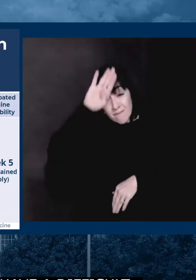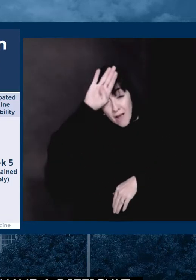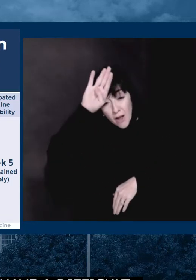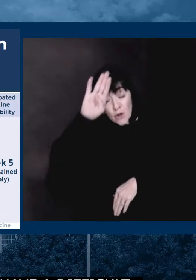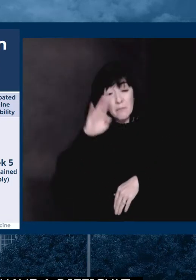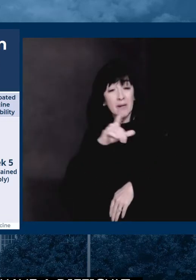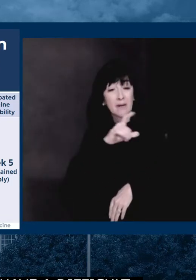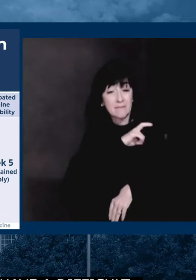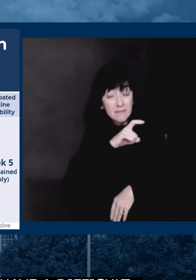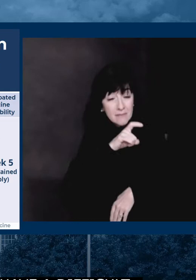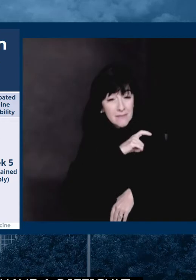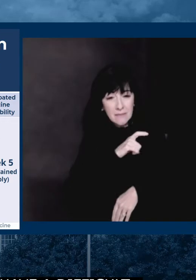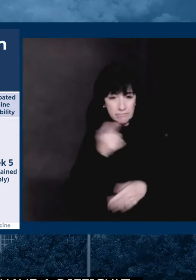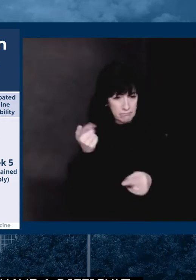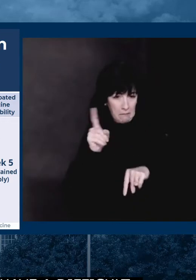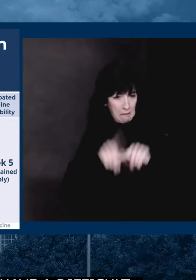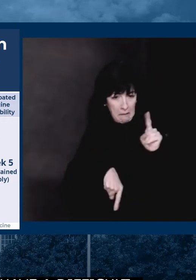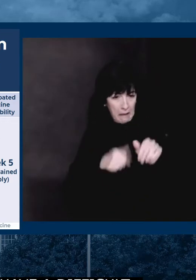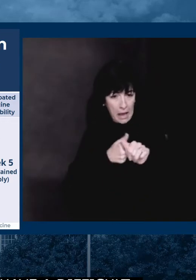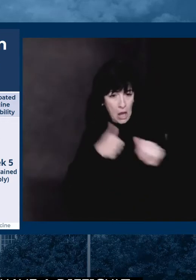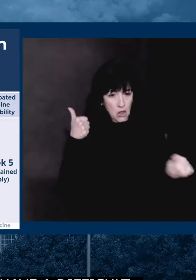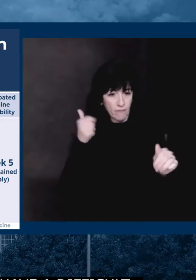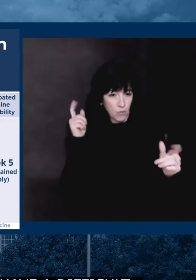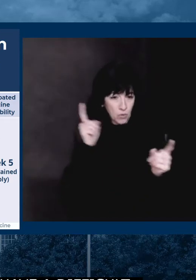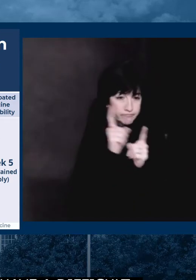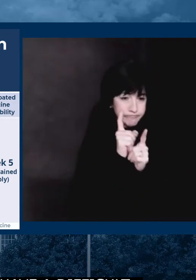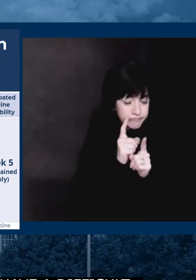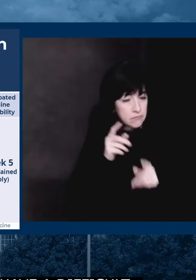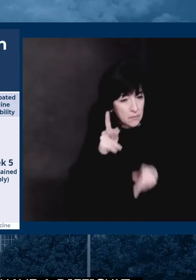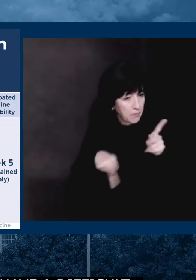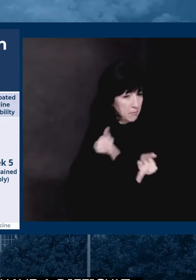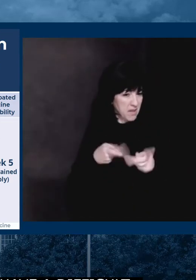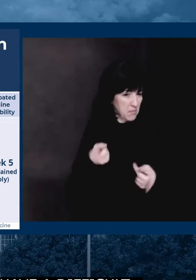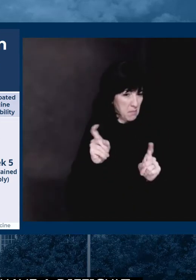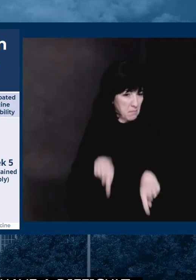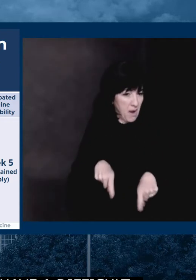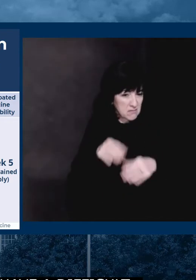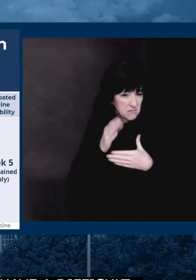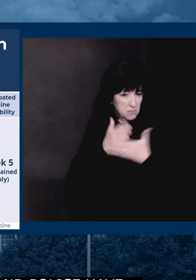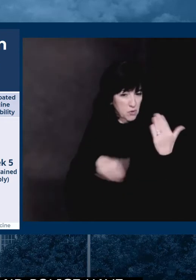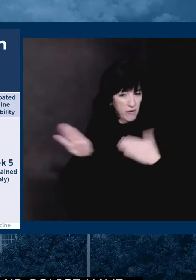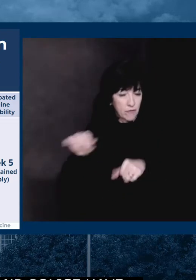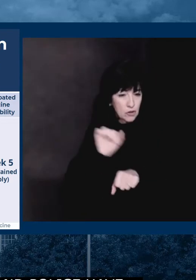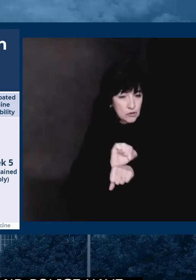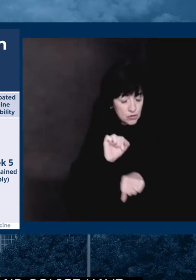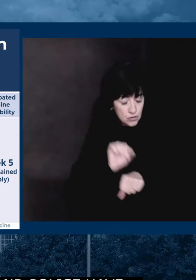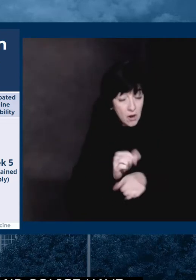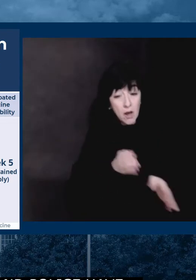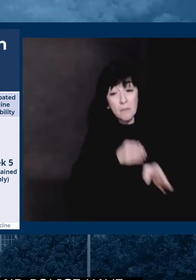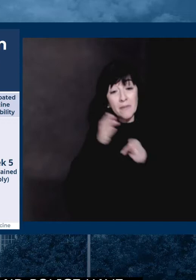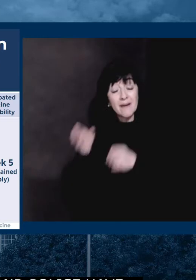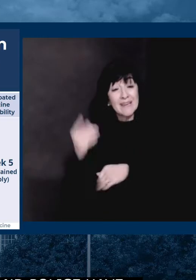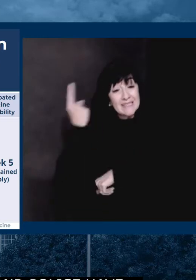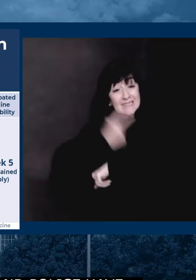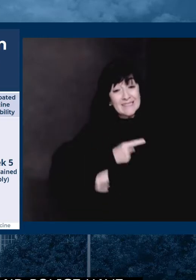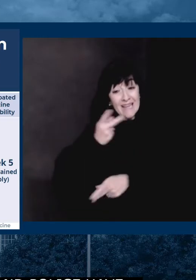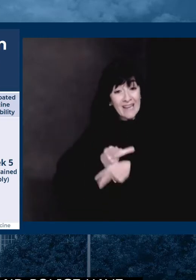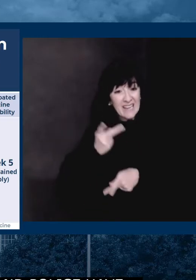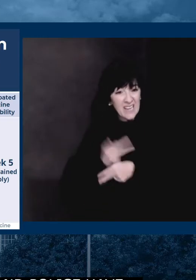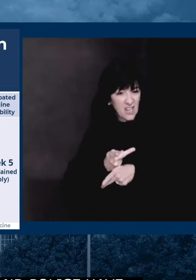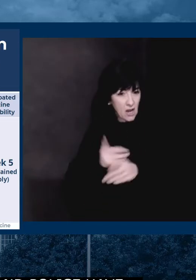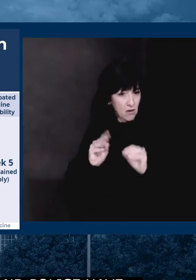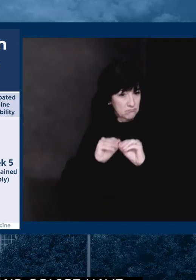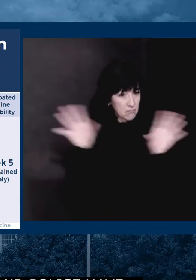public. We know teachers and support staff in schools, as well as childcare, also have close contact with the